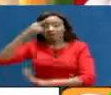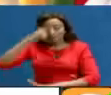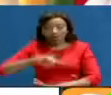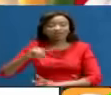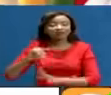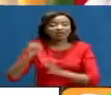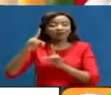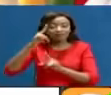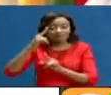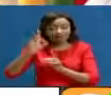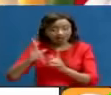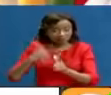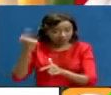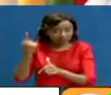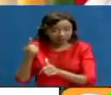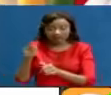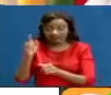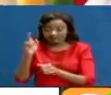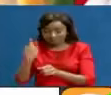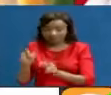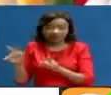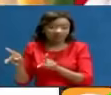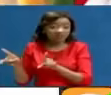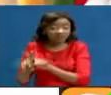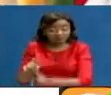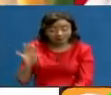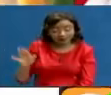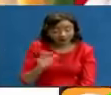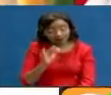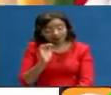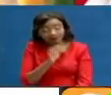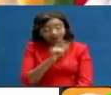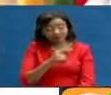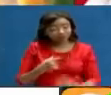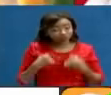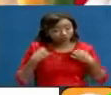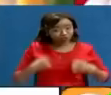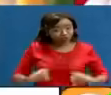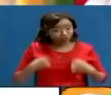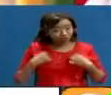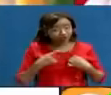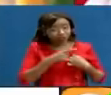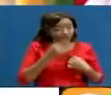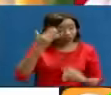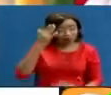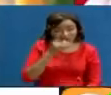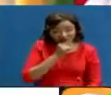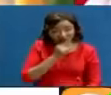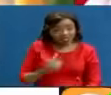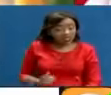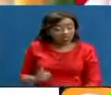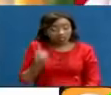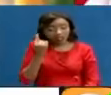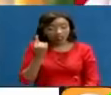policy priorities would be the same at this point. It clearly is not, because are you aware, Joe, that the only political